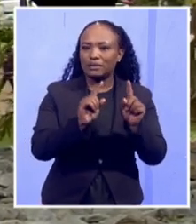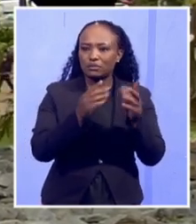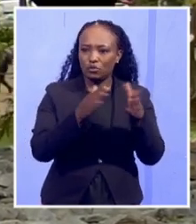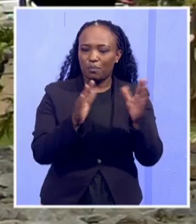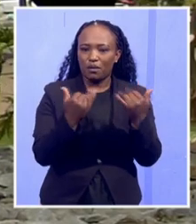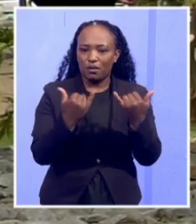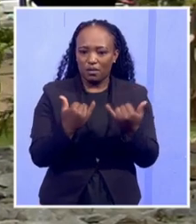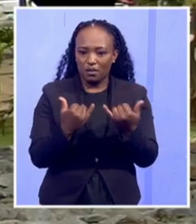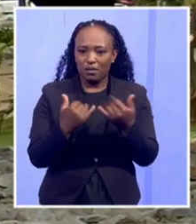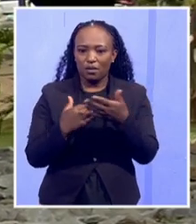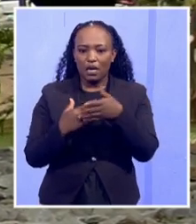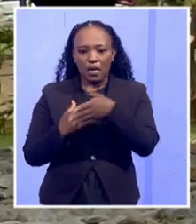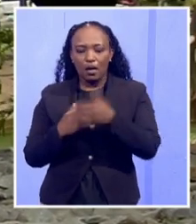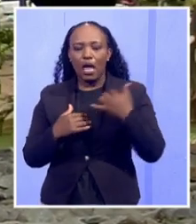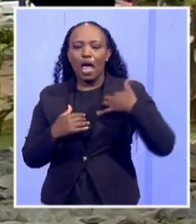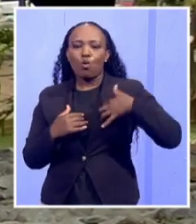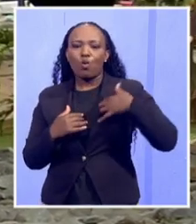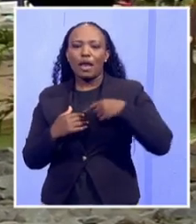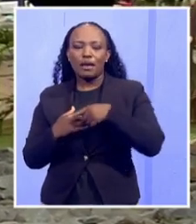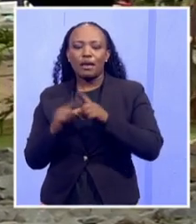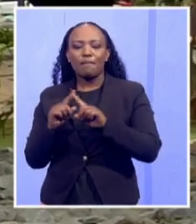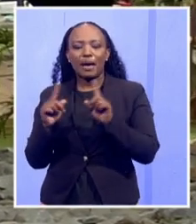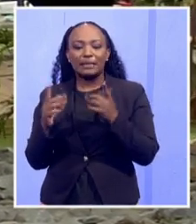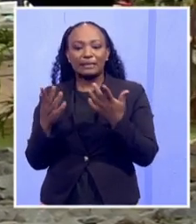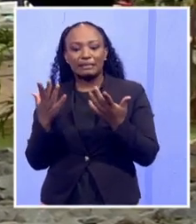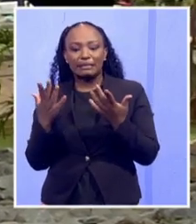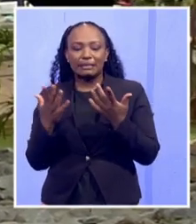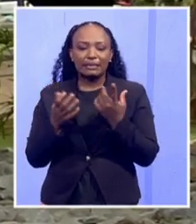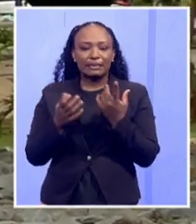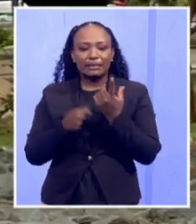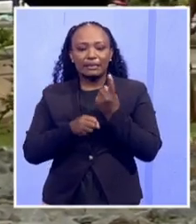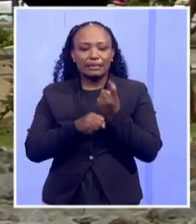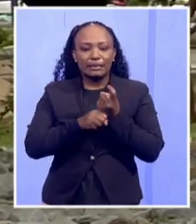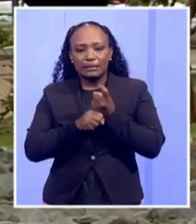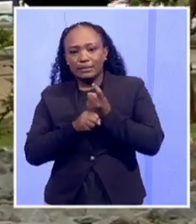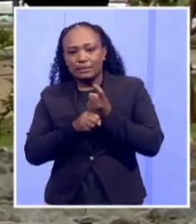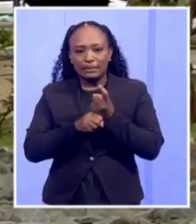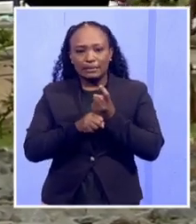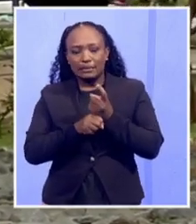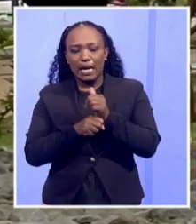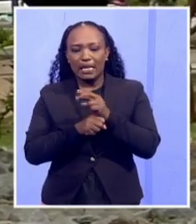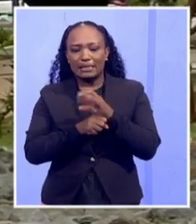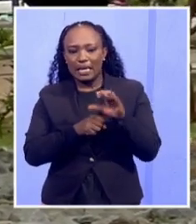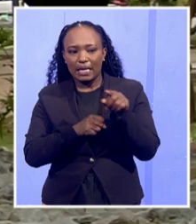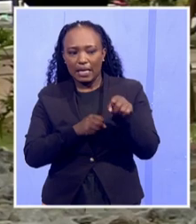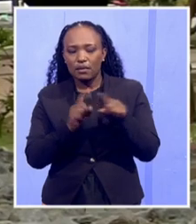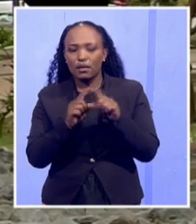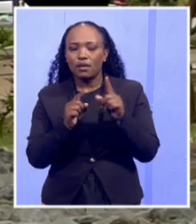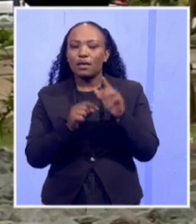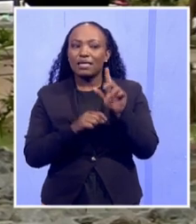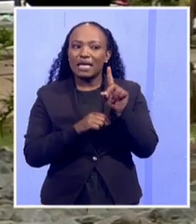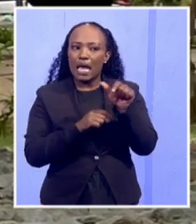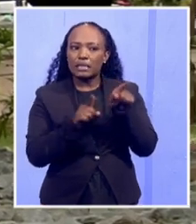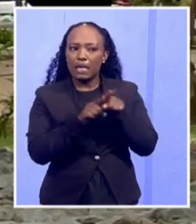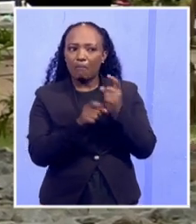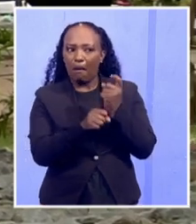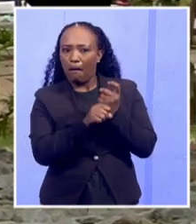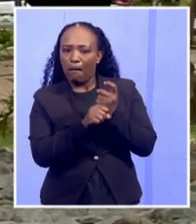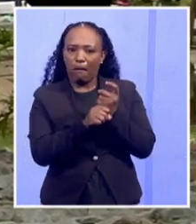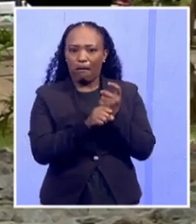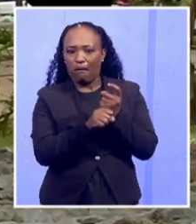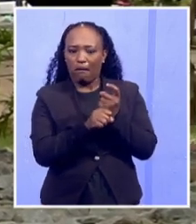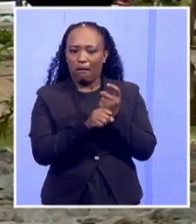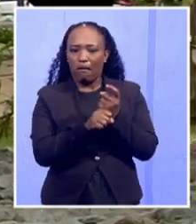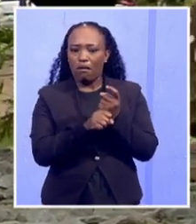them to seize power here in Ekurhuleni. But they are facing resistance from the ANC caucus, and also the Democratic Alliance has been